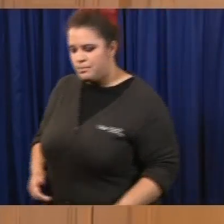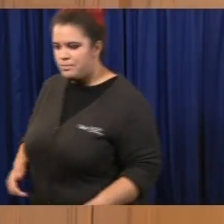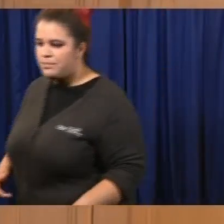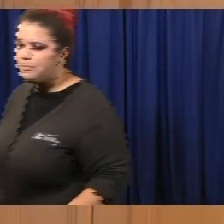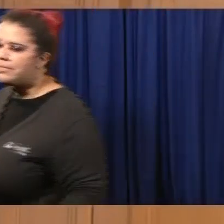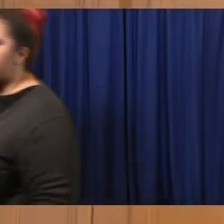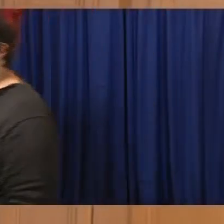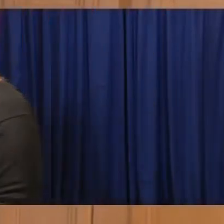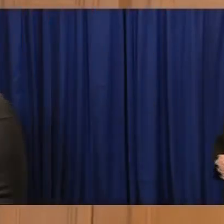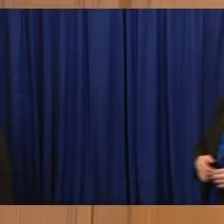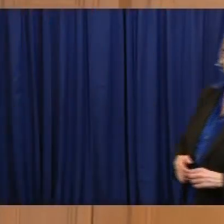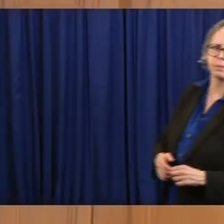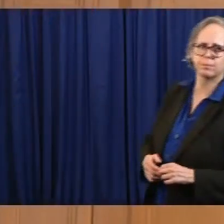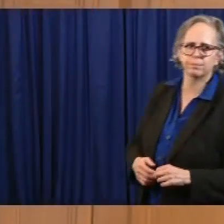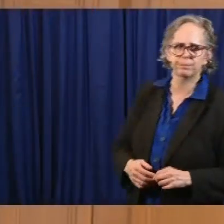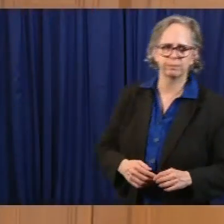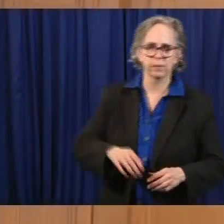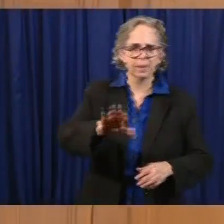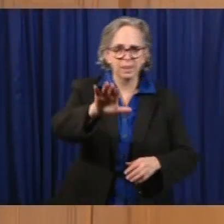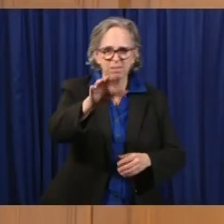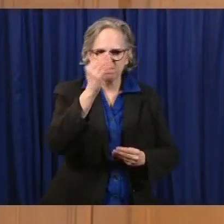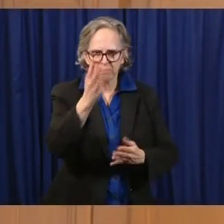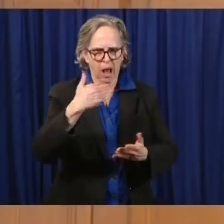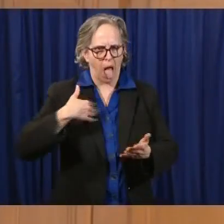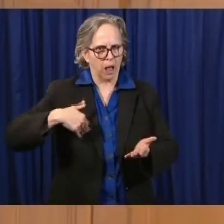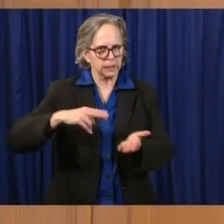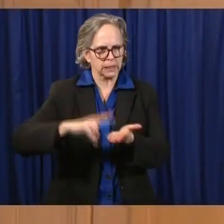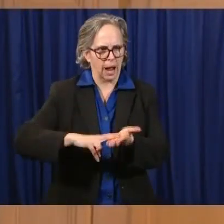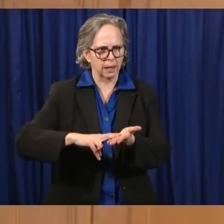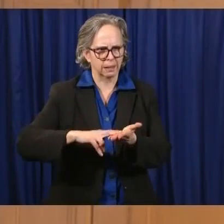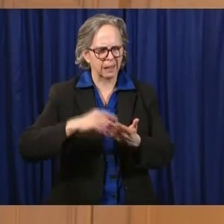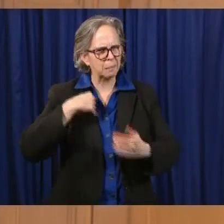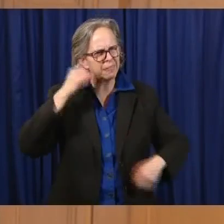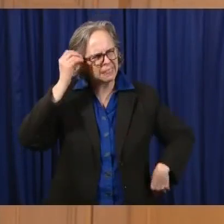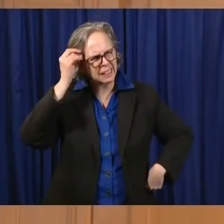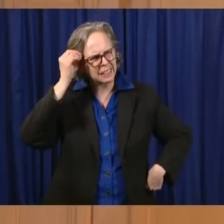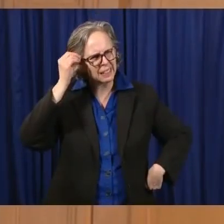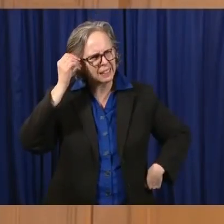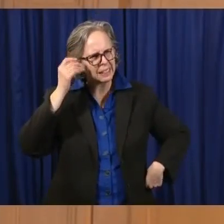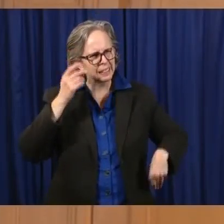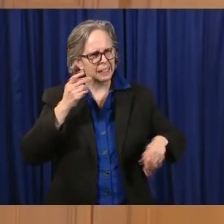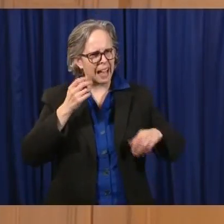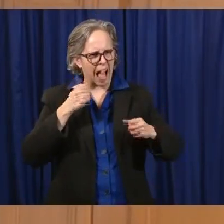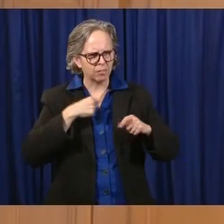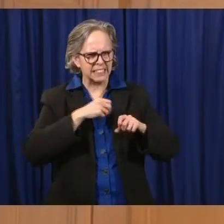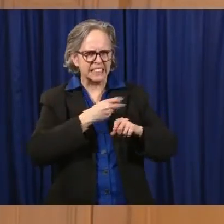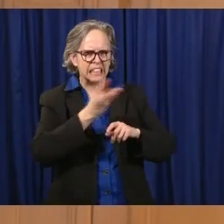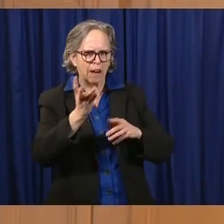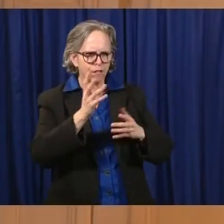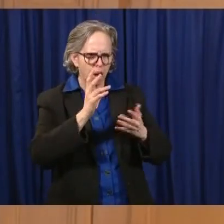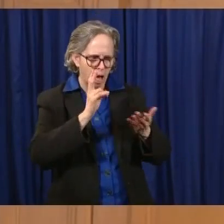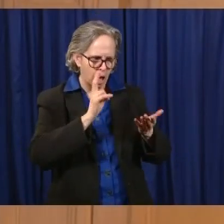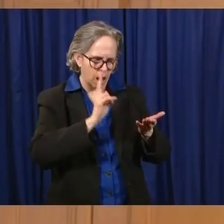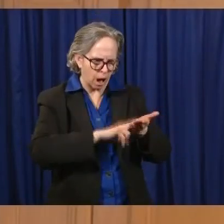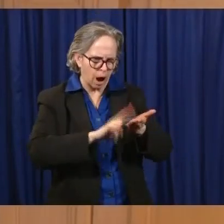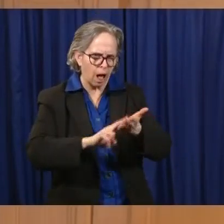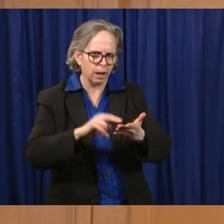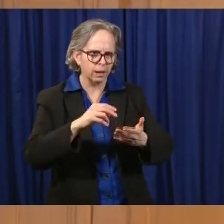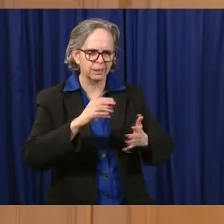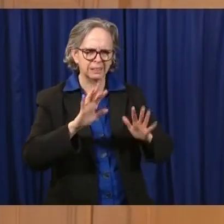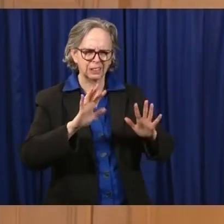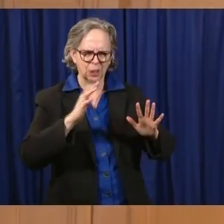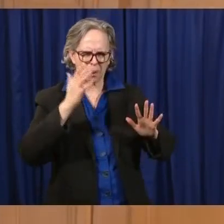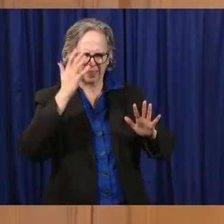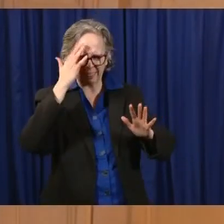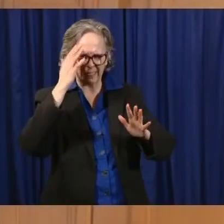signed that order yet. I'm thinking because I've signed several in the last day, so I'm assuming that the final work is being done on